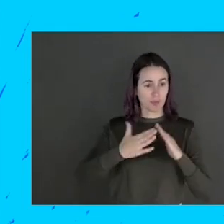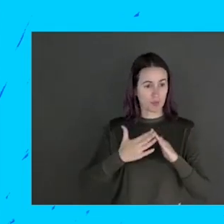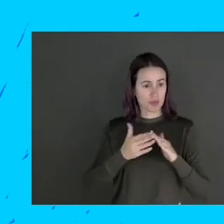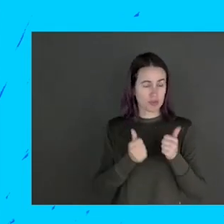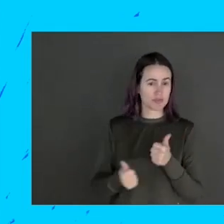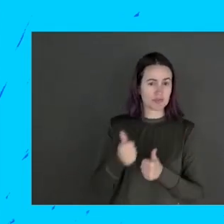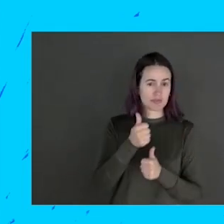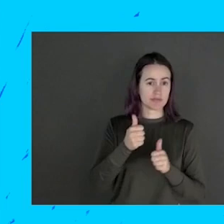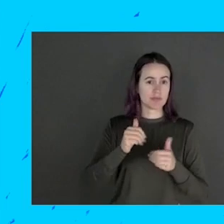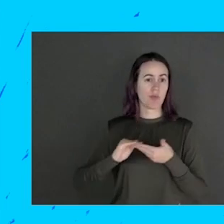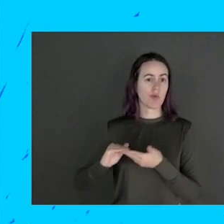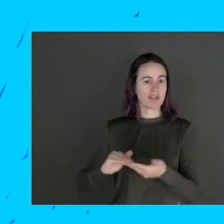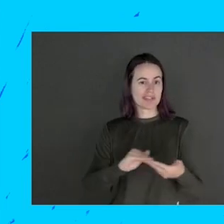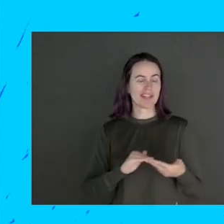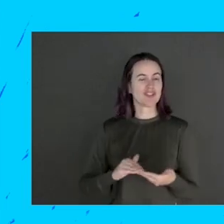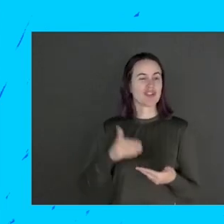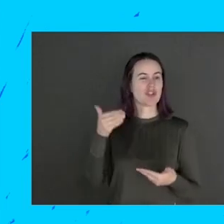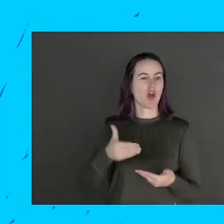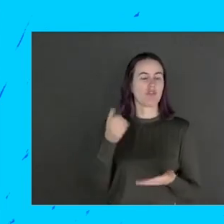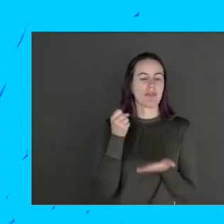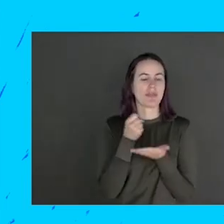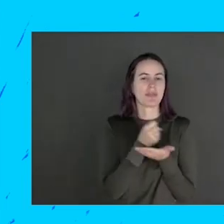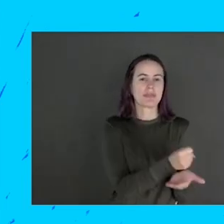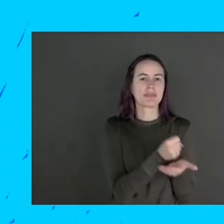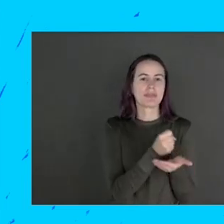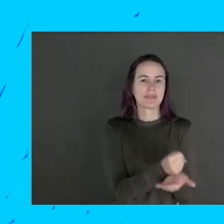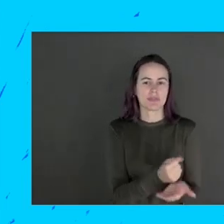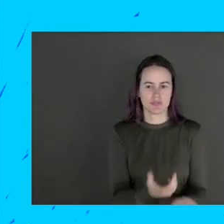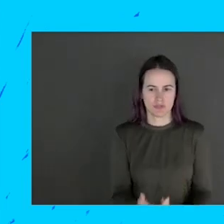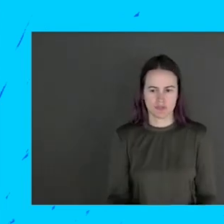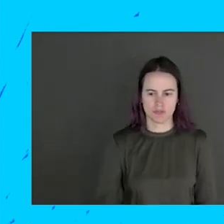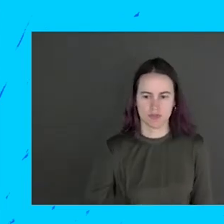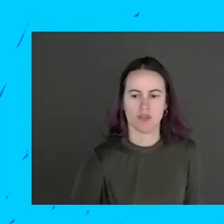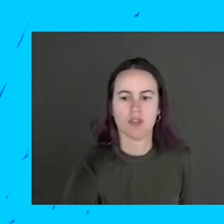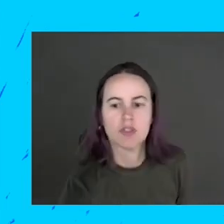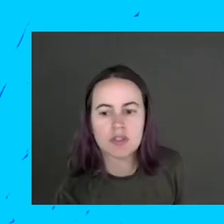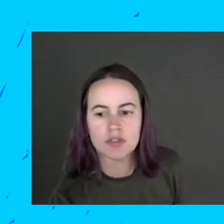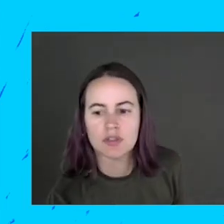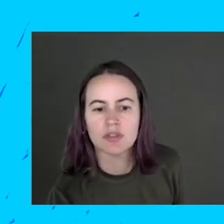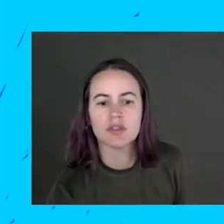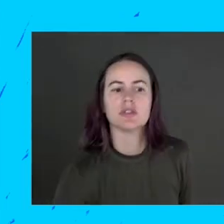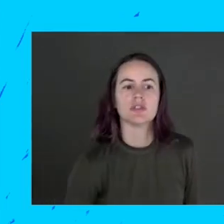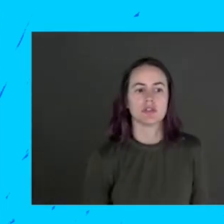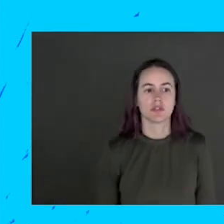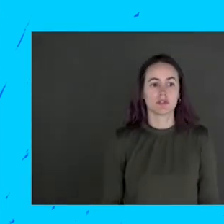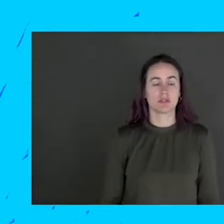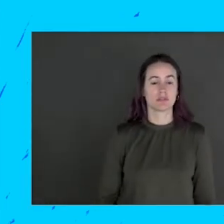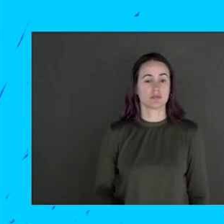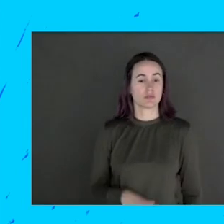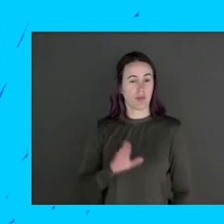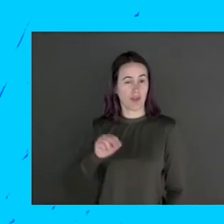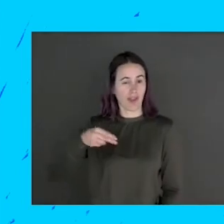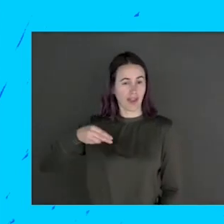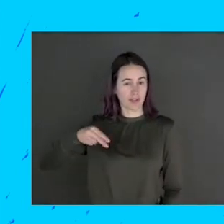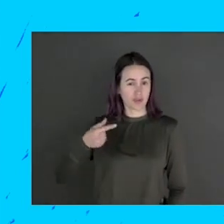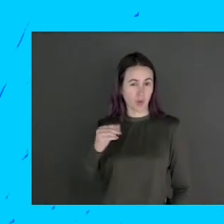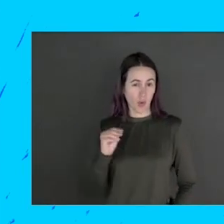not adequately catered for. What does sustainable financing of grassroots youth-facing NGOs like yours look